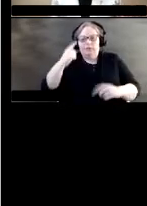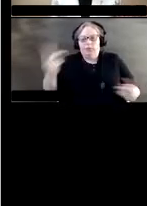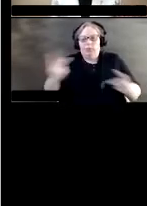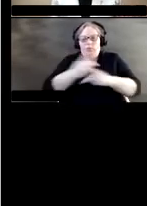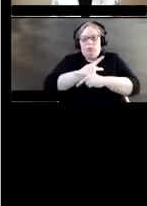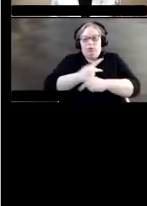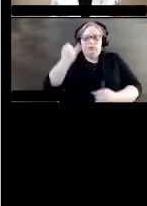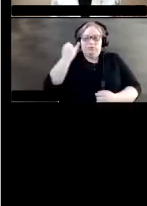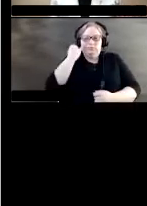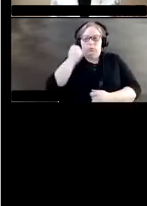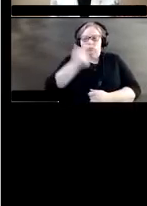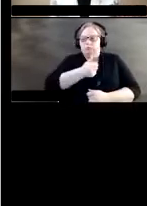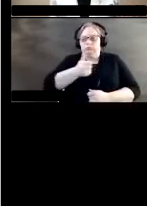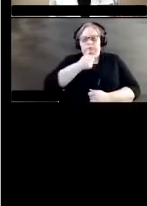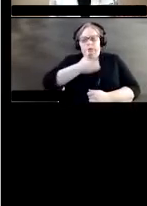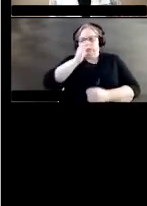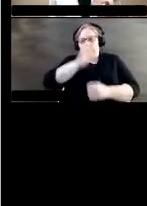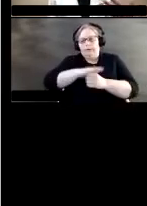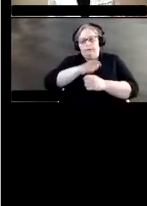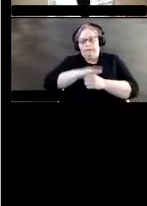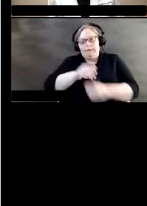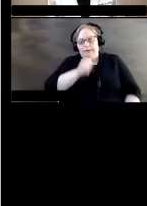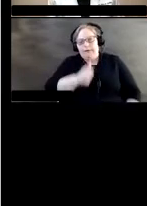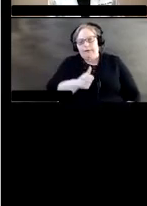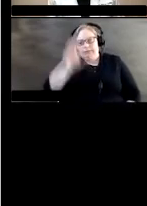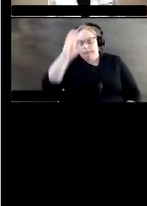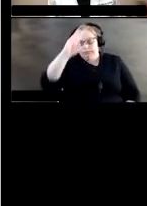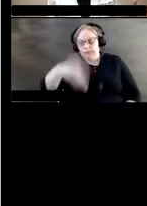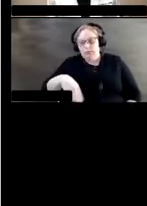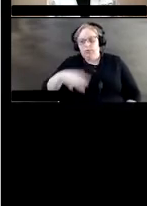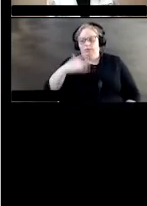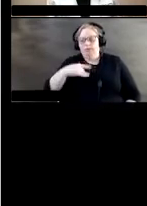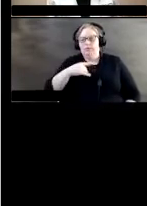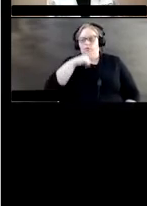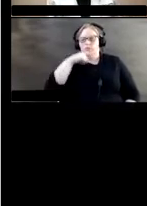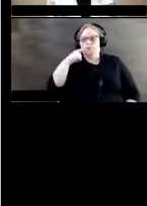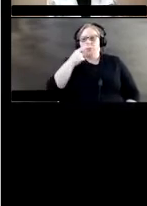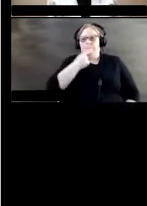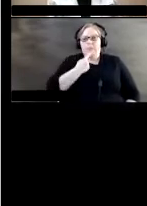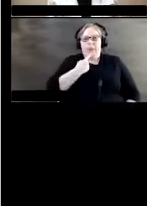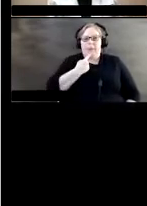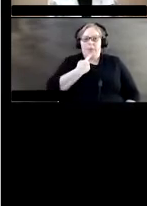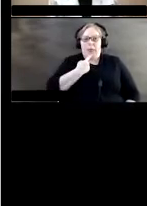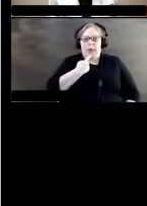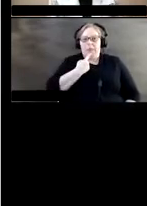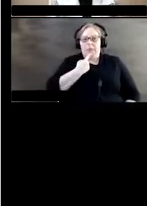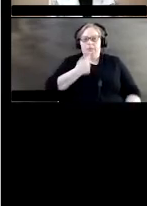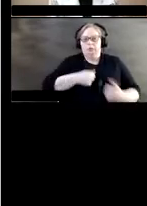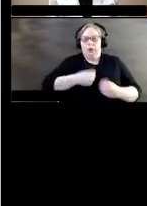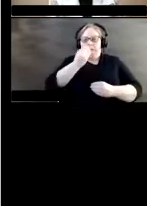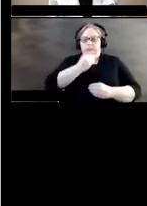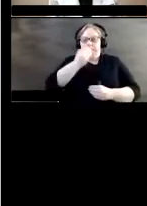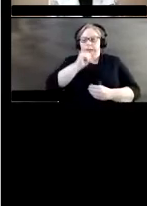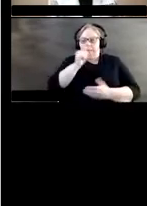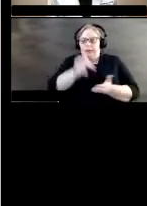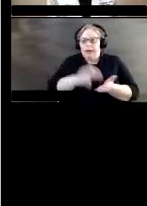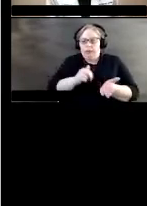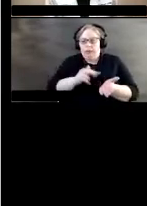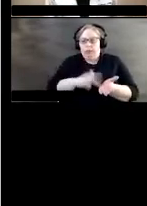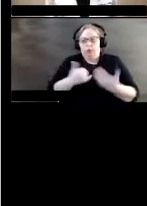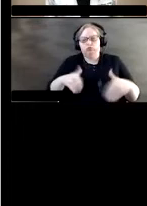not hydrated. So you know what it feels like to have a dry mouth and try to choke down a peanut butter sandwich, right? So